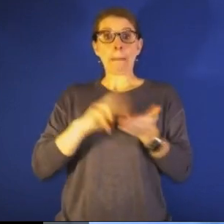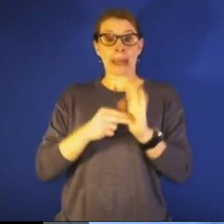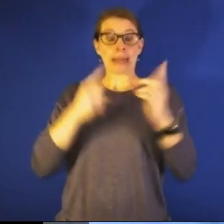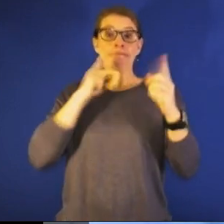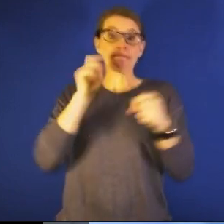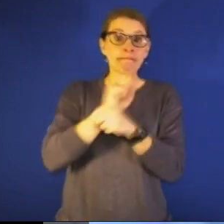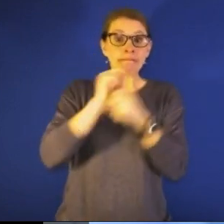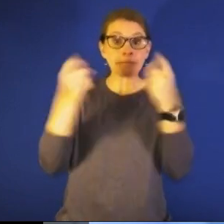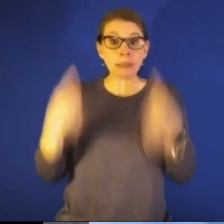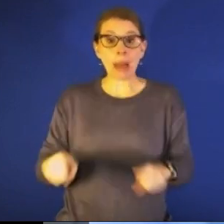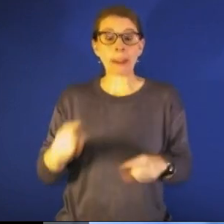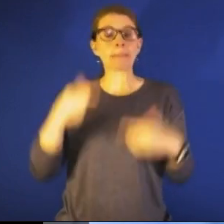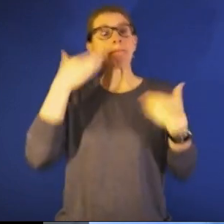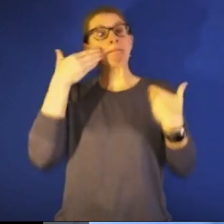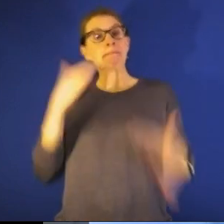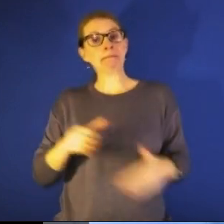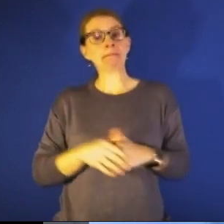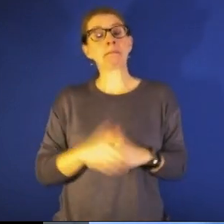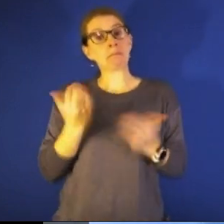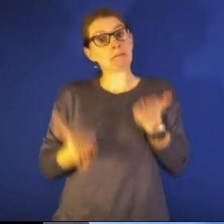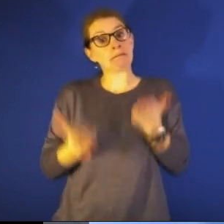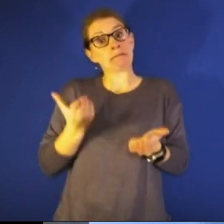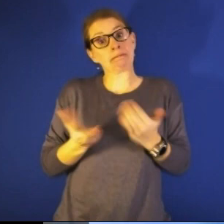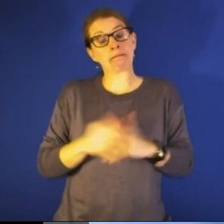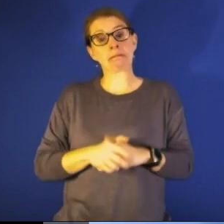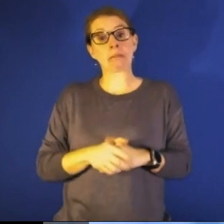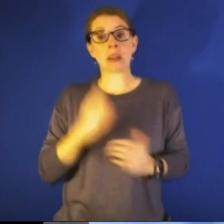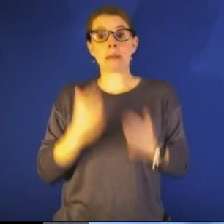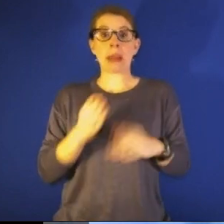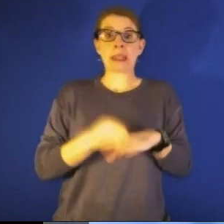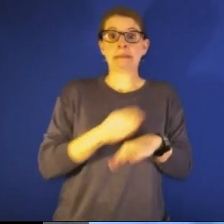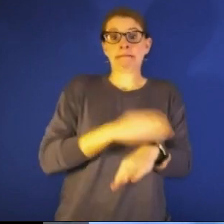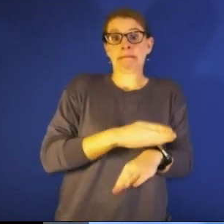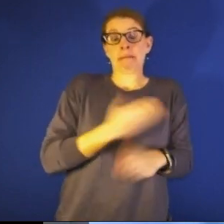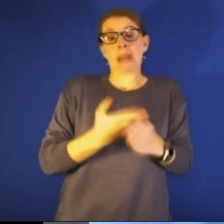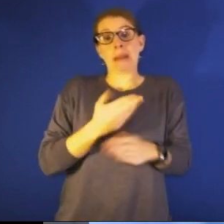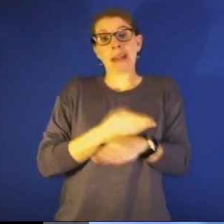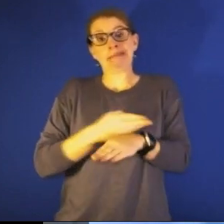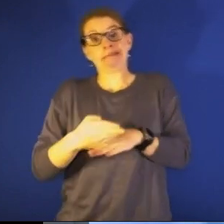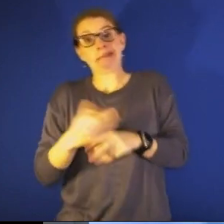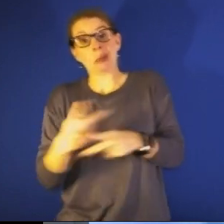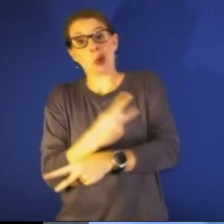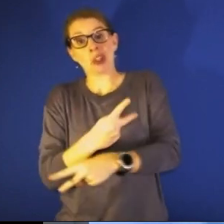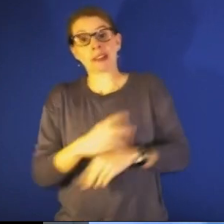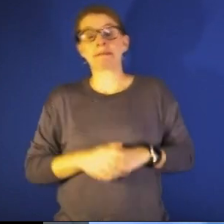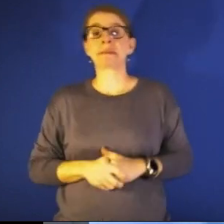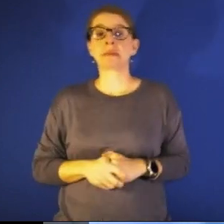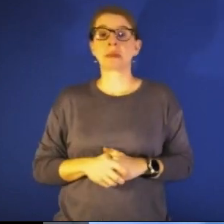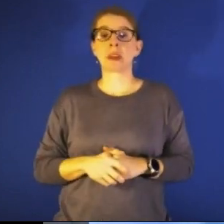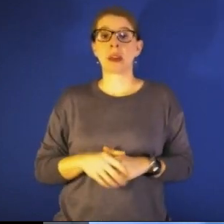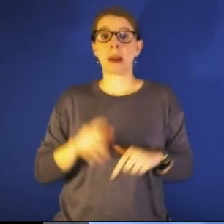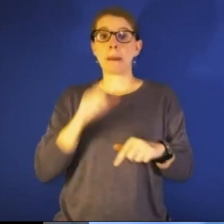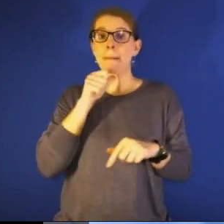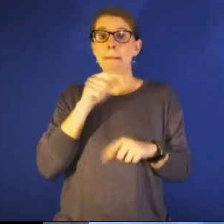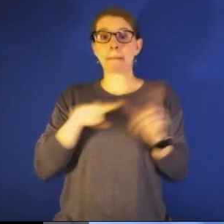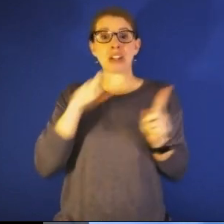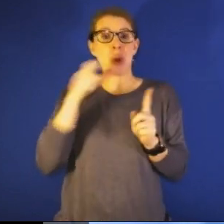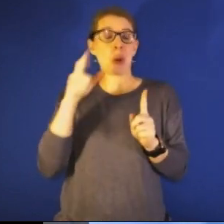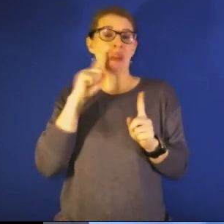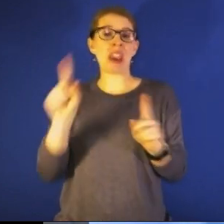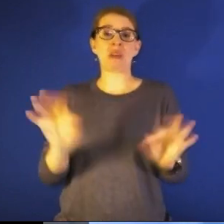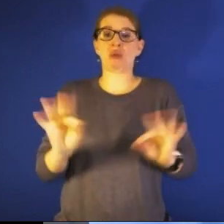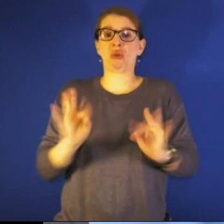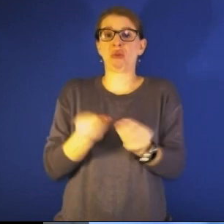don't know. It could be better, it could be worse, but certainly I don't think we're out of the woods. And